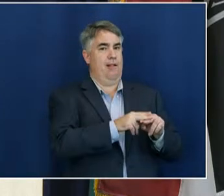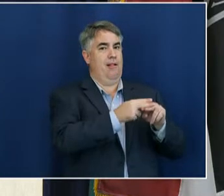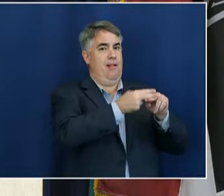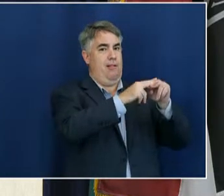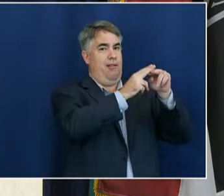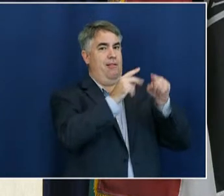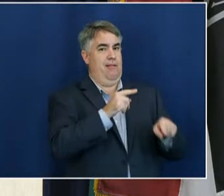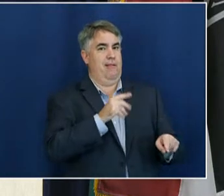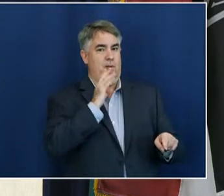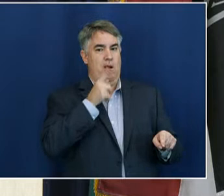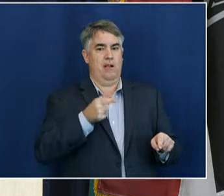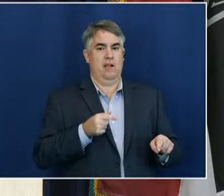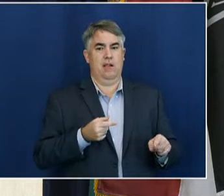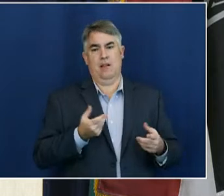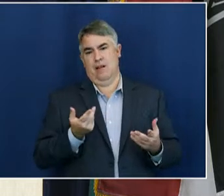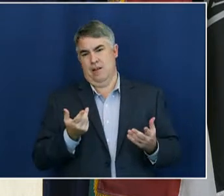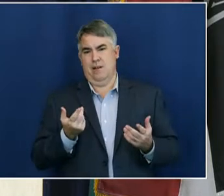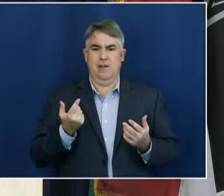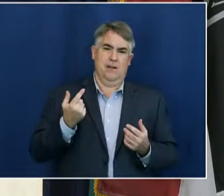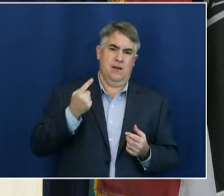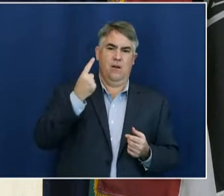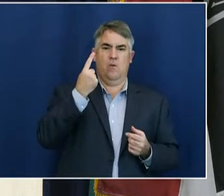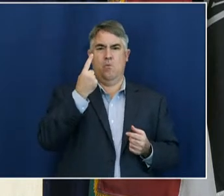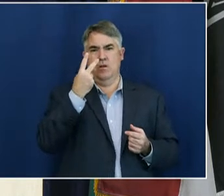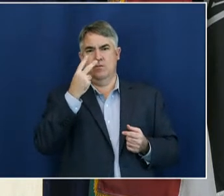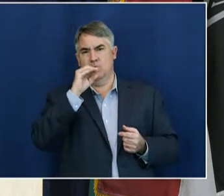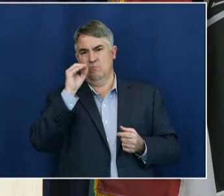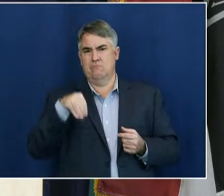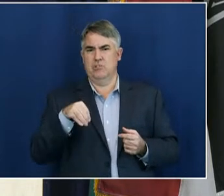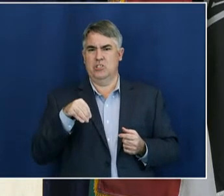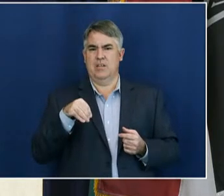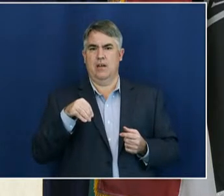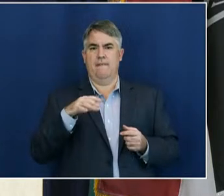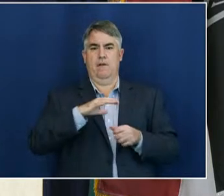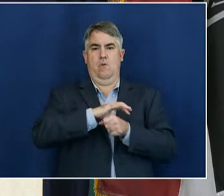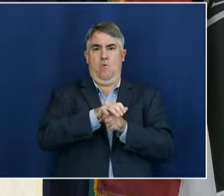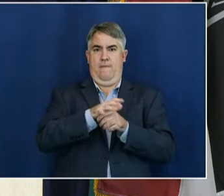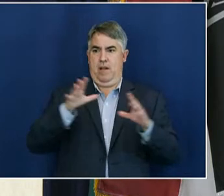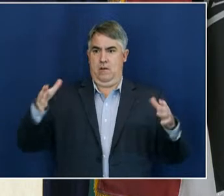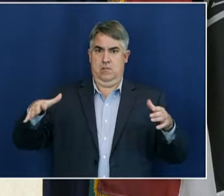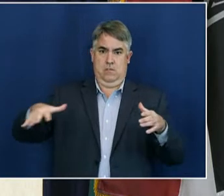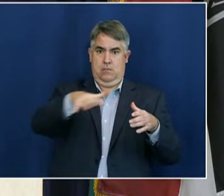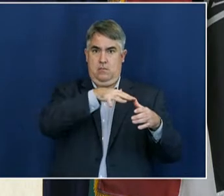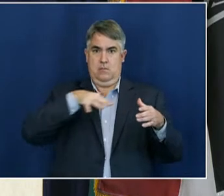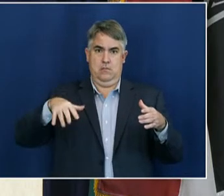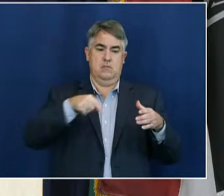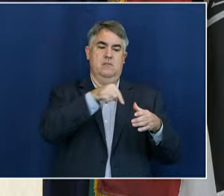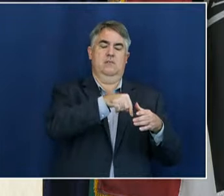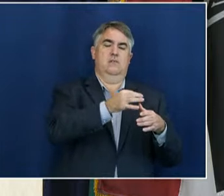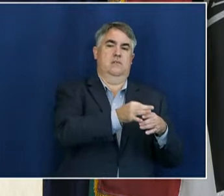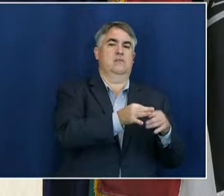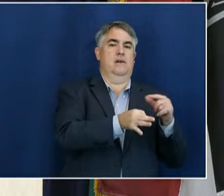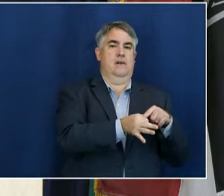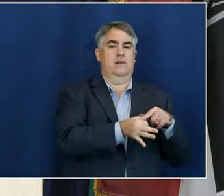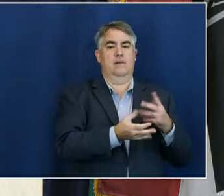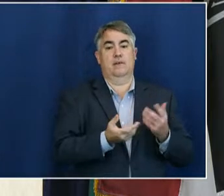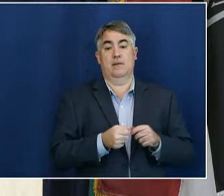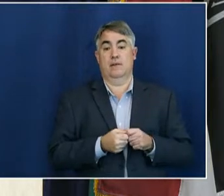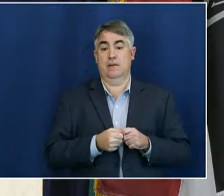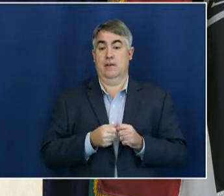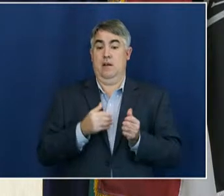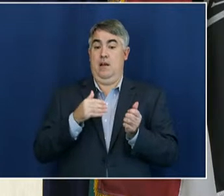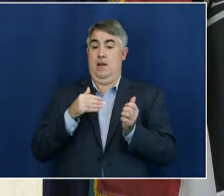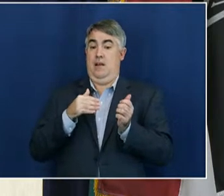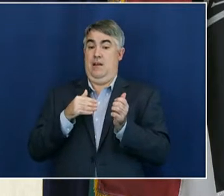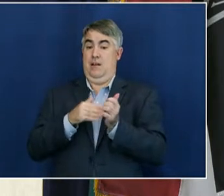all the cases that are out there. And I think if you saw the wonderful presentation that Dr. Martin gave,